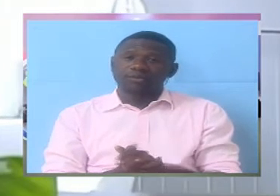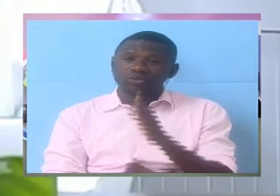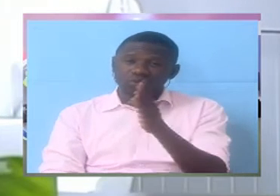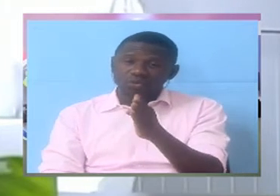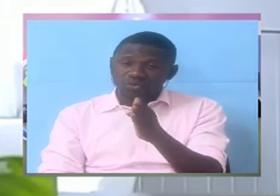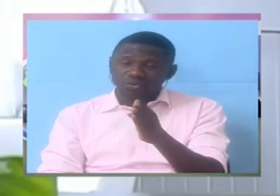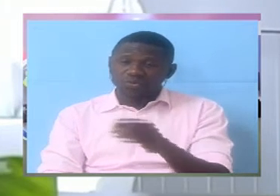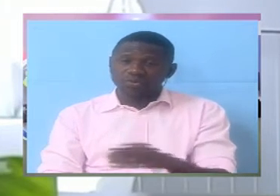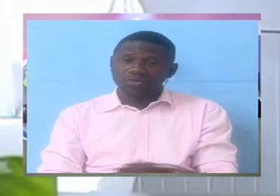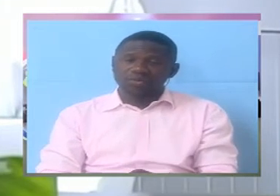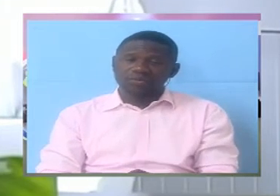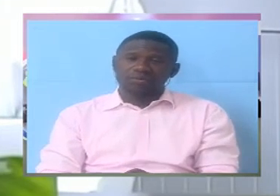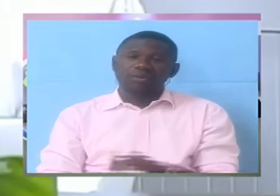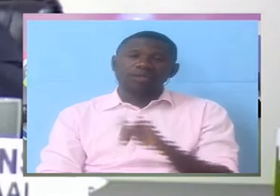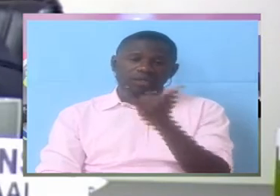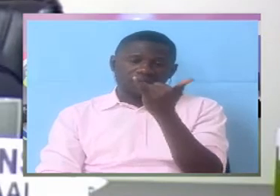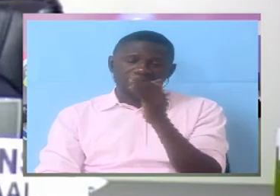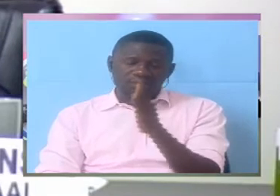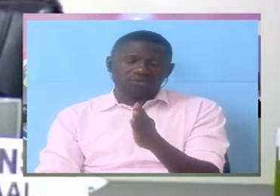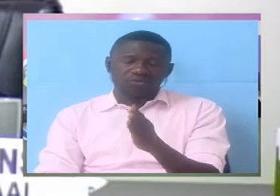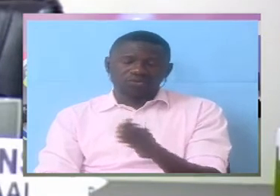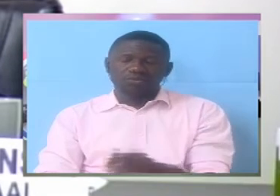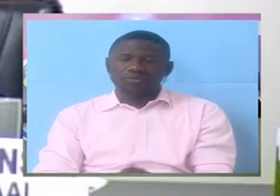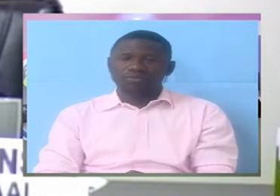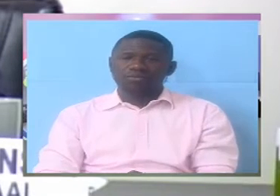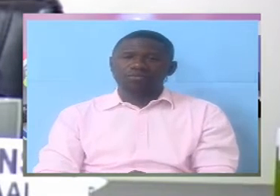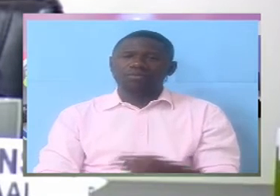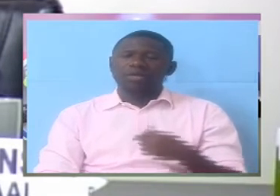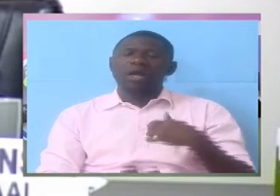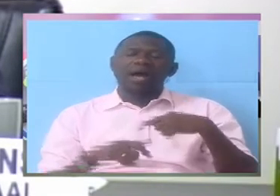Counsel. I asked you to name them.